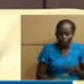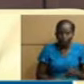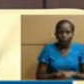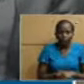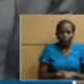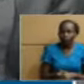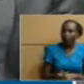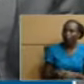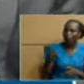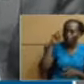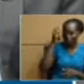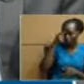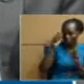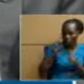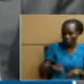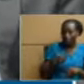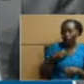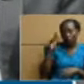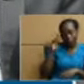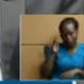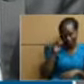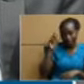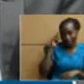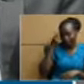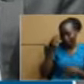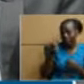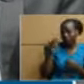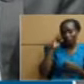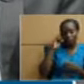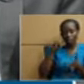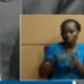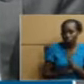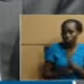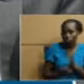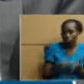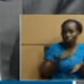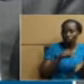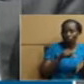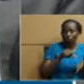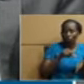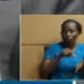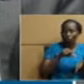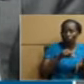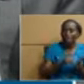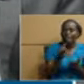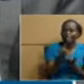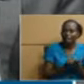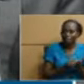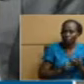that the government needs really to reconsider the issue of the income support